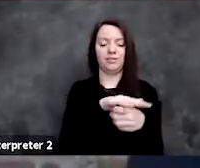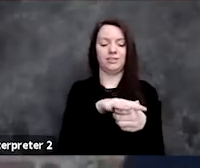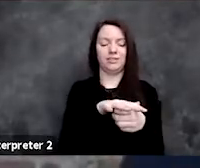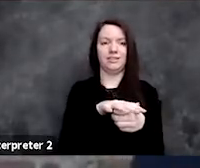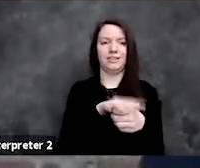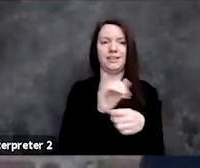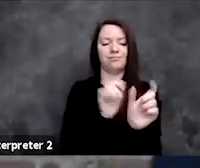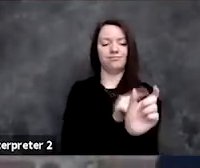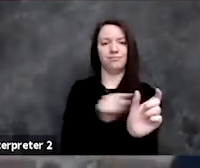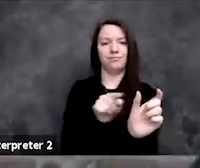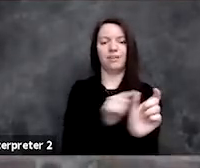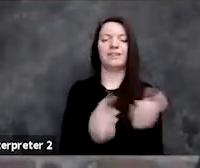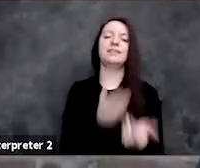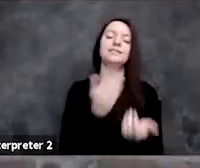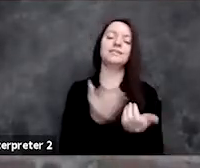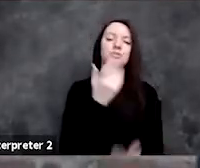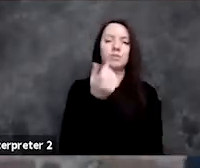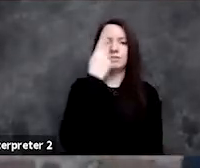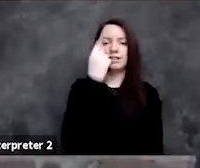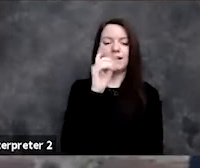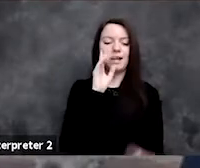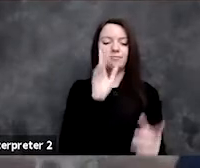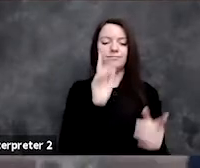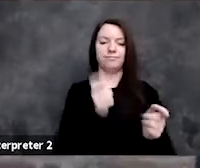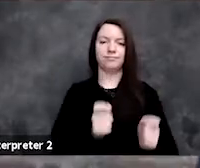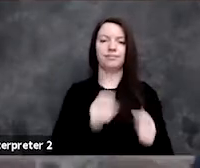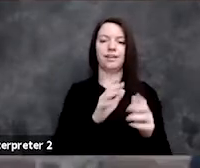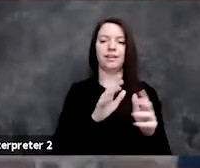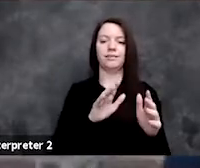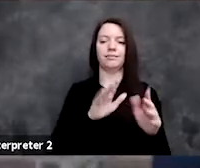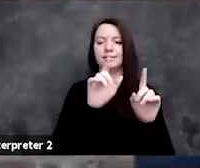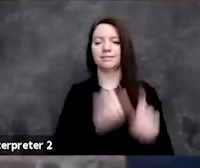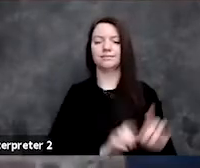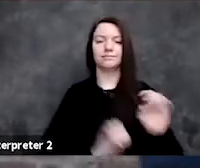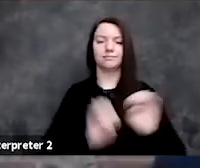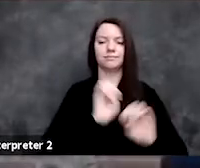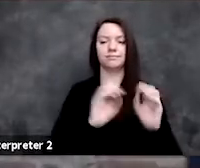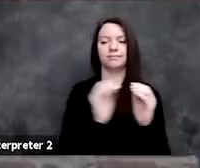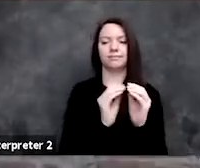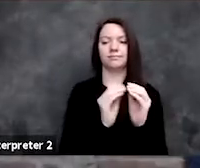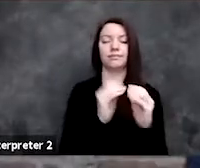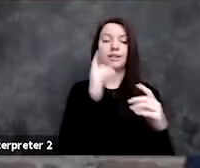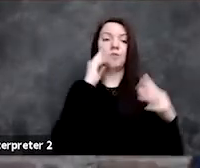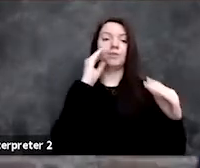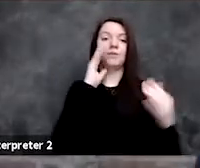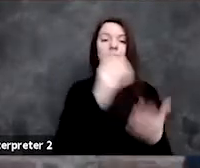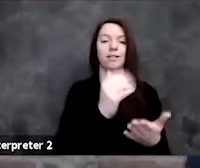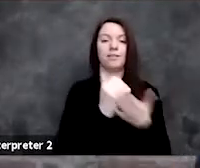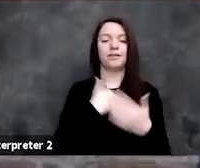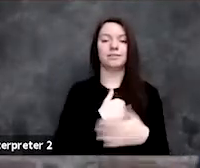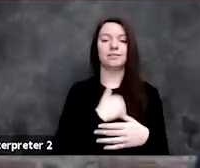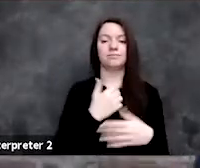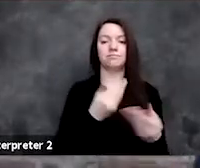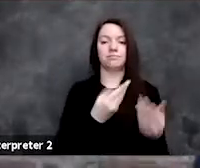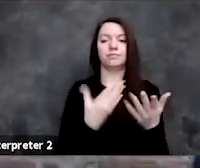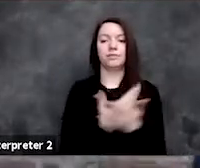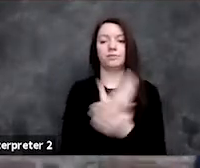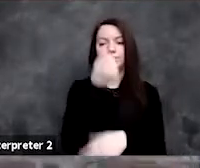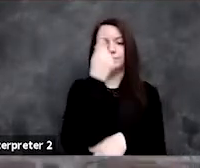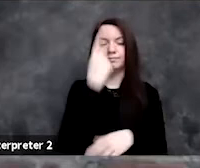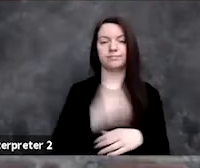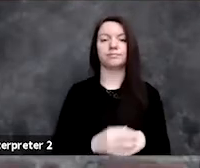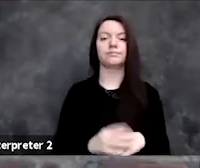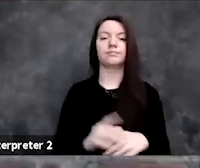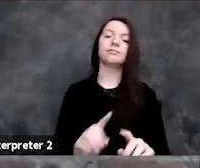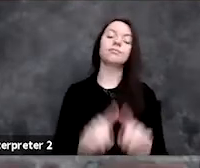that are most interpretable and that we can um do follow-up experiments on and that we hope will lead us to biological insight um